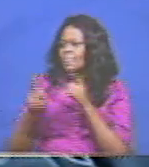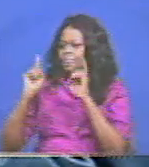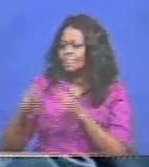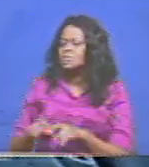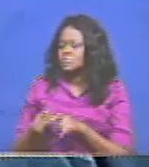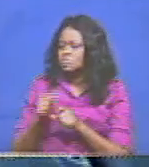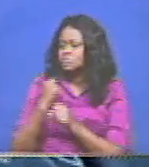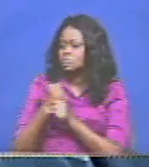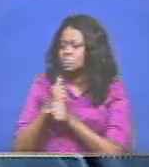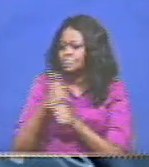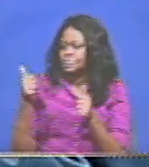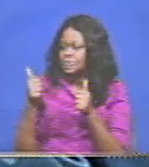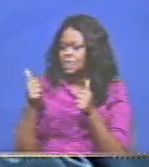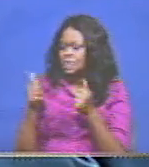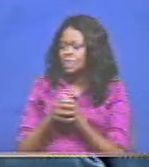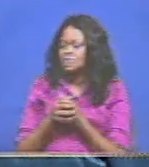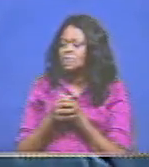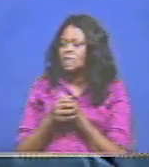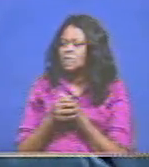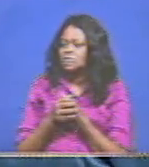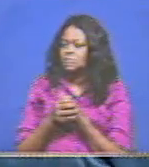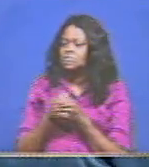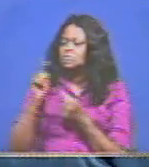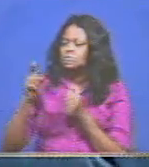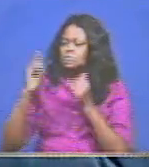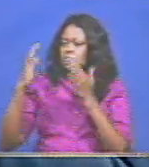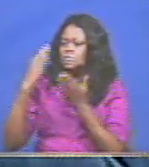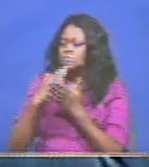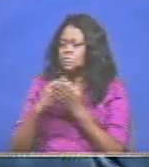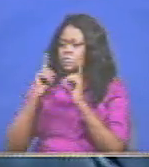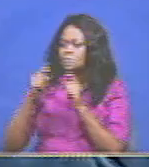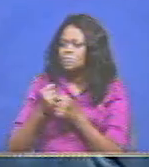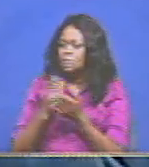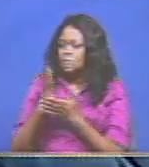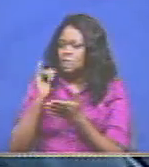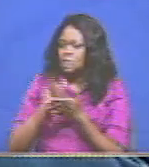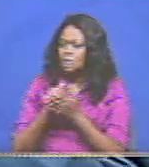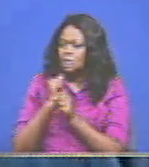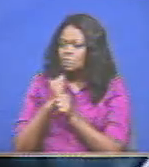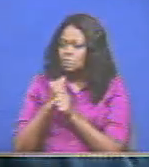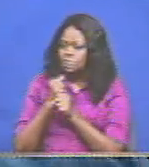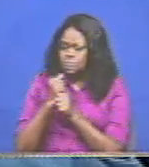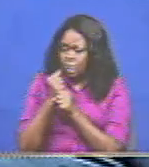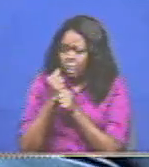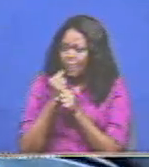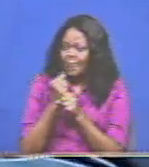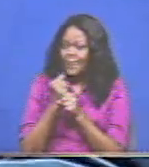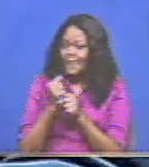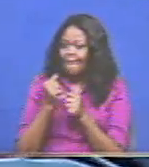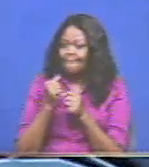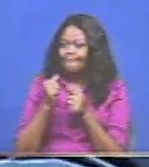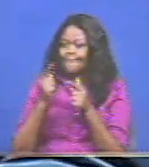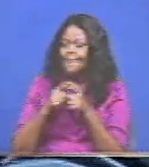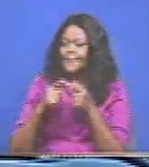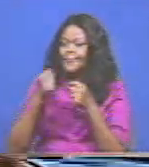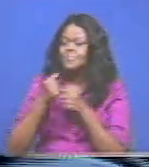done. Mm-hmm. And that's the Big Four mm-hmm. has to be made sure that it works. And therefore, it propels and makes